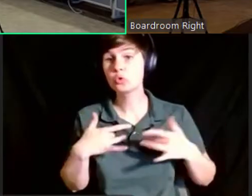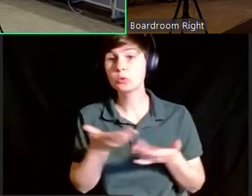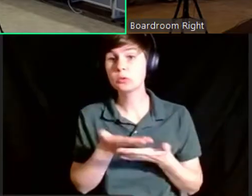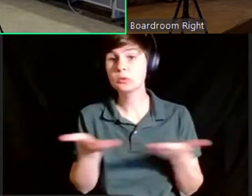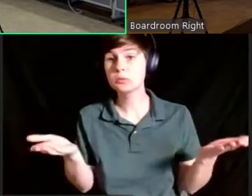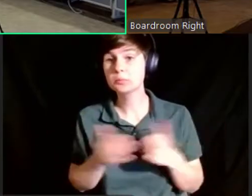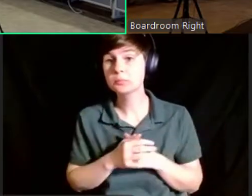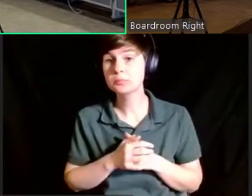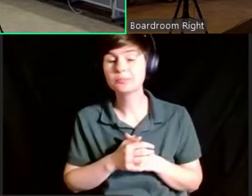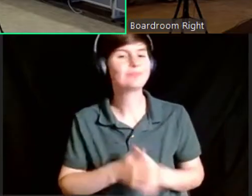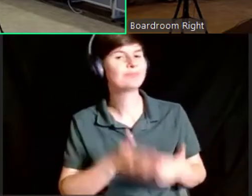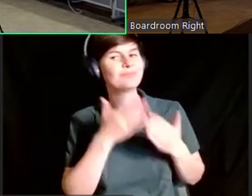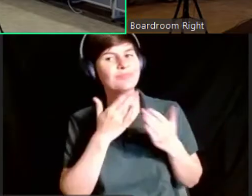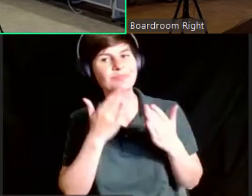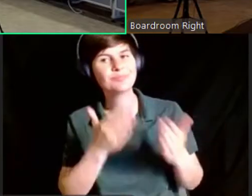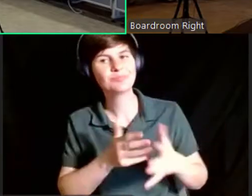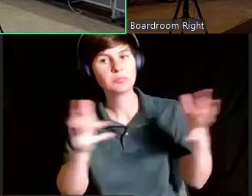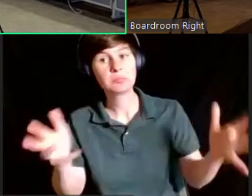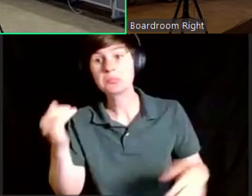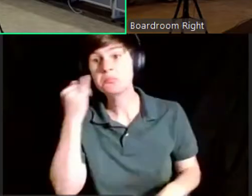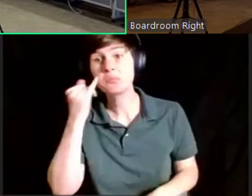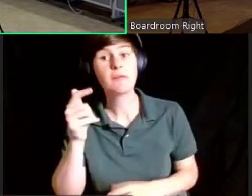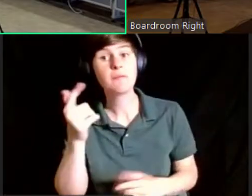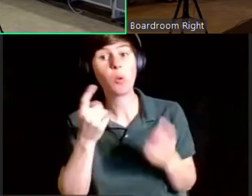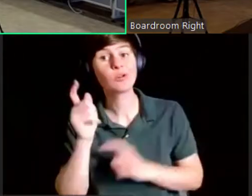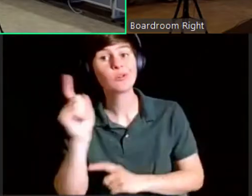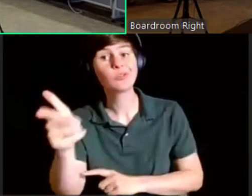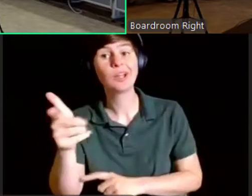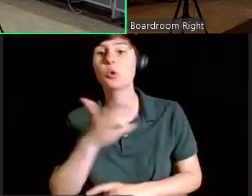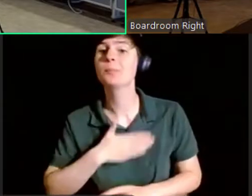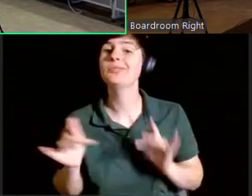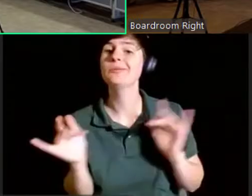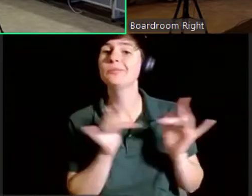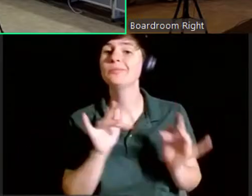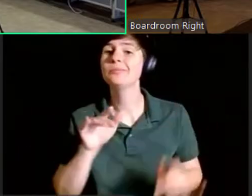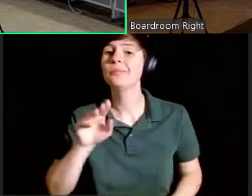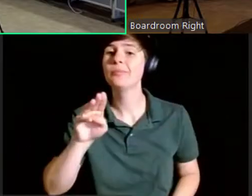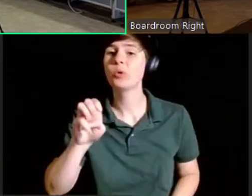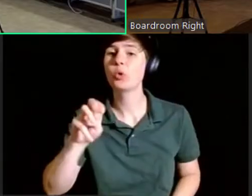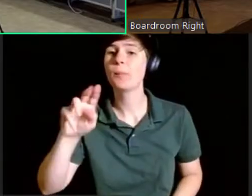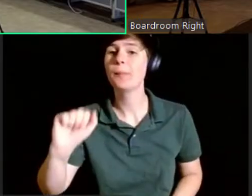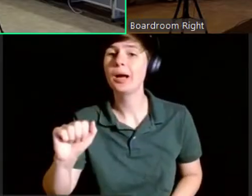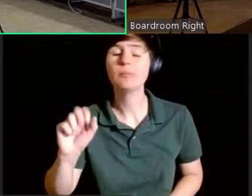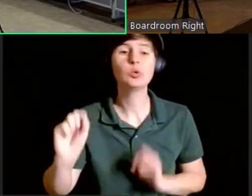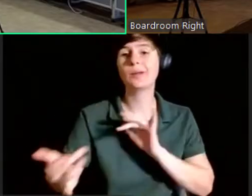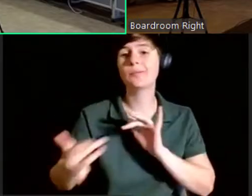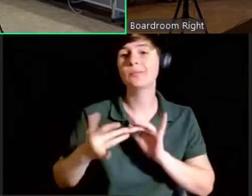Thanks so much, y'all. If you have questions after the fact, please feel free to reach out to Irma, or you can reach out at